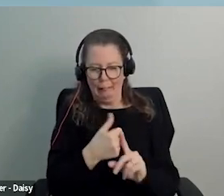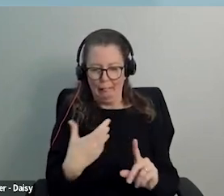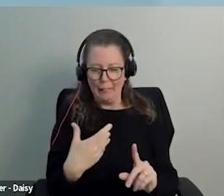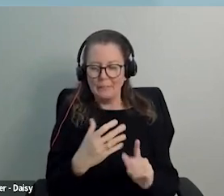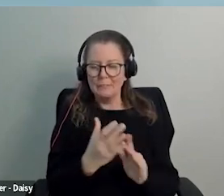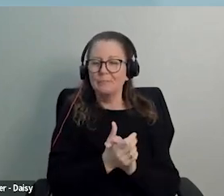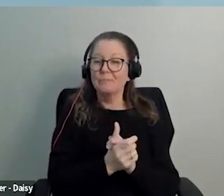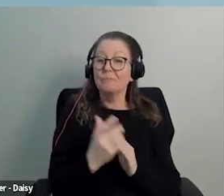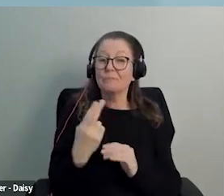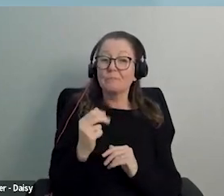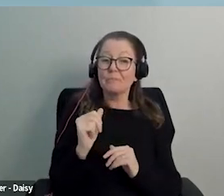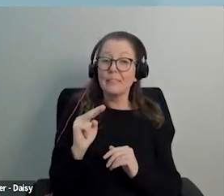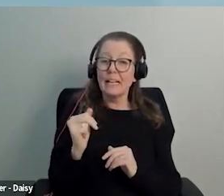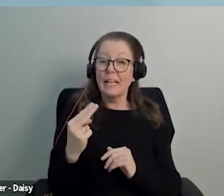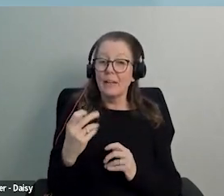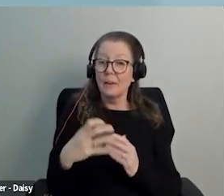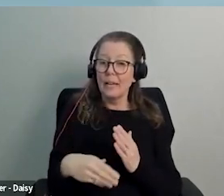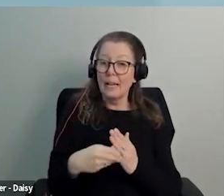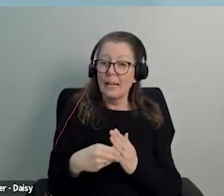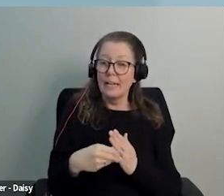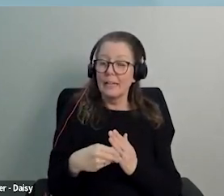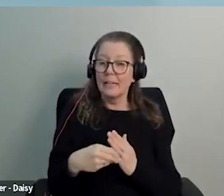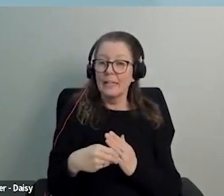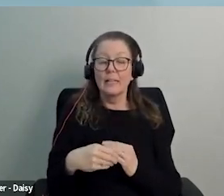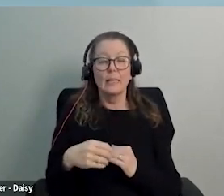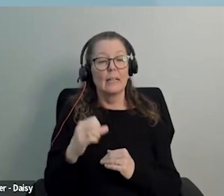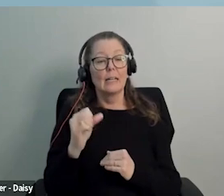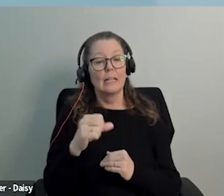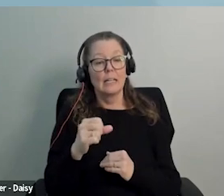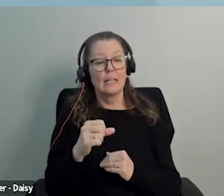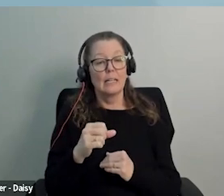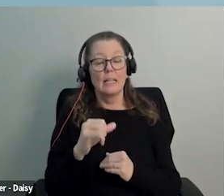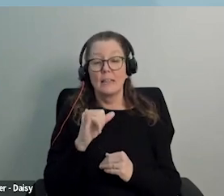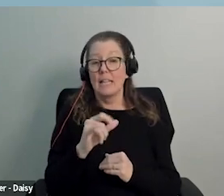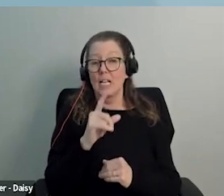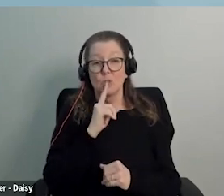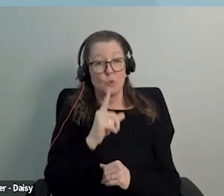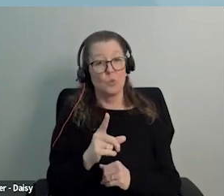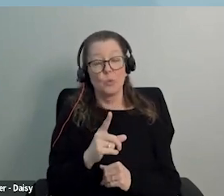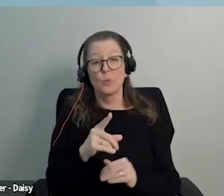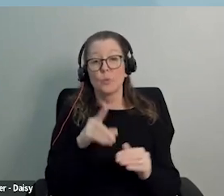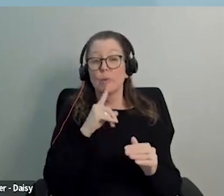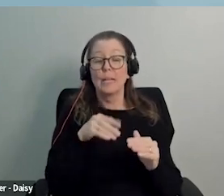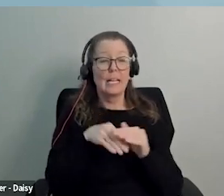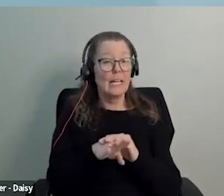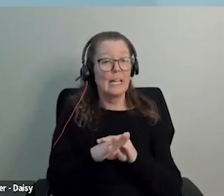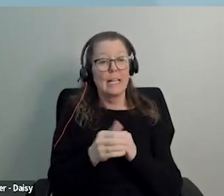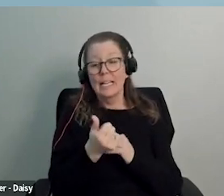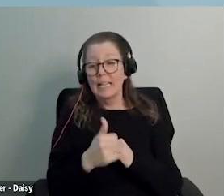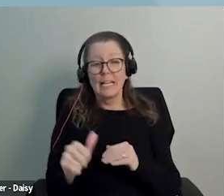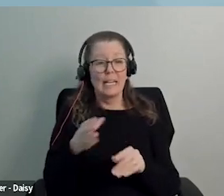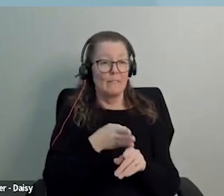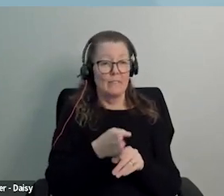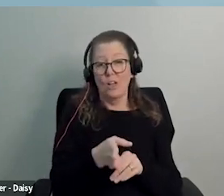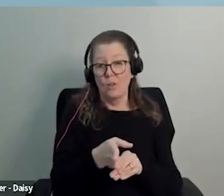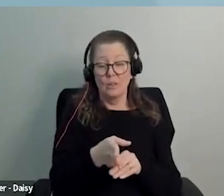Hannah, if you have anything to add. Just want to say that I think that advice rings true for getting into any field. I didn't start